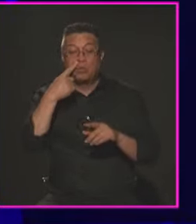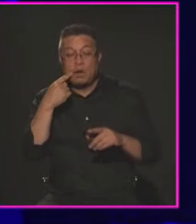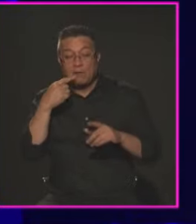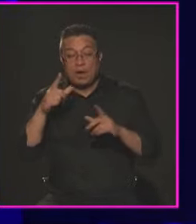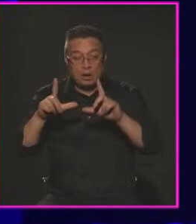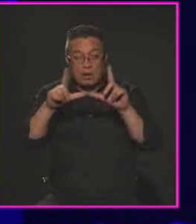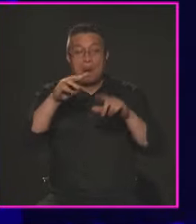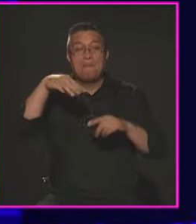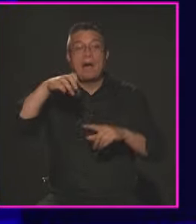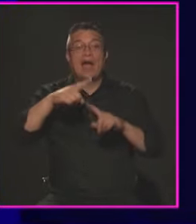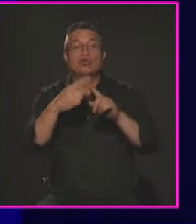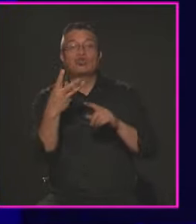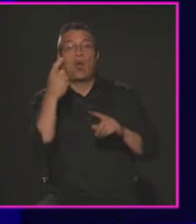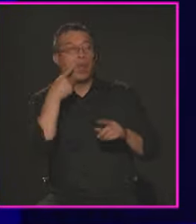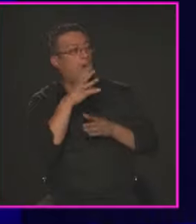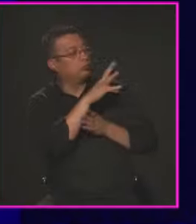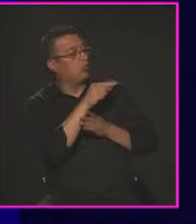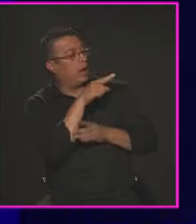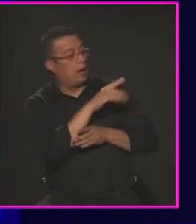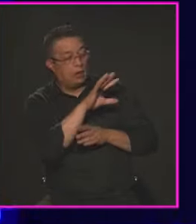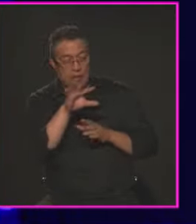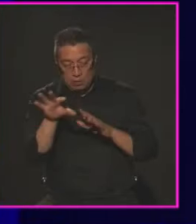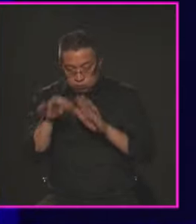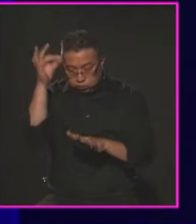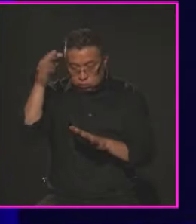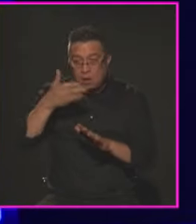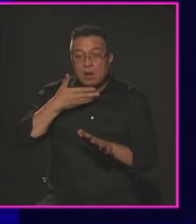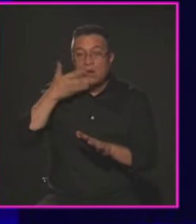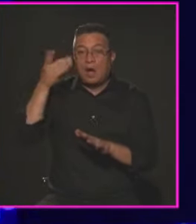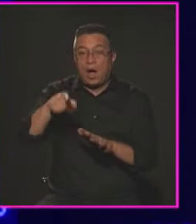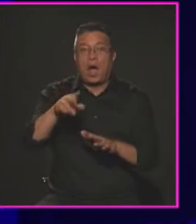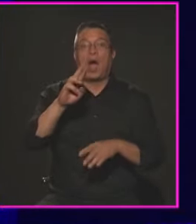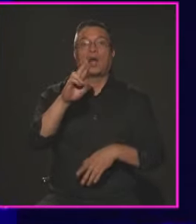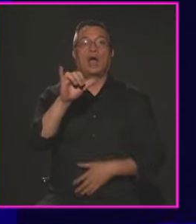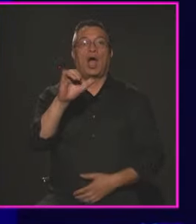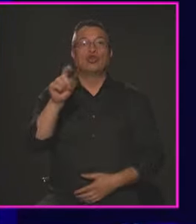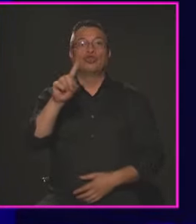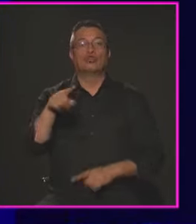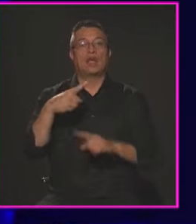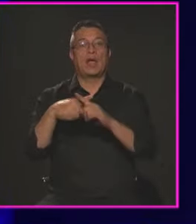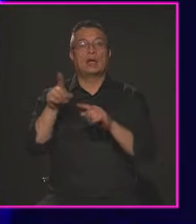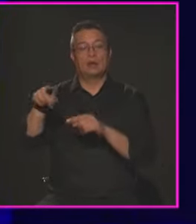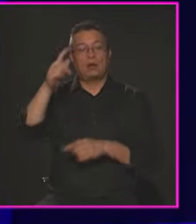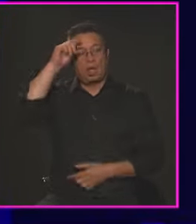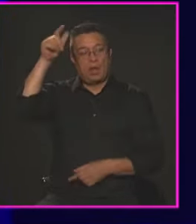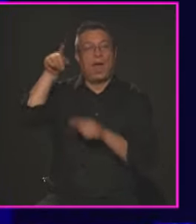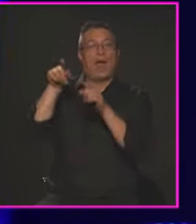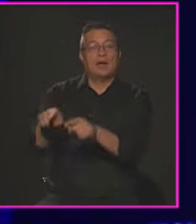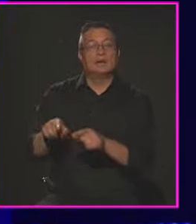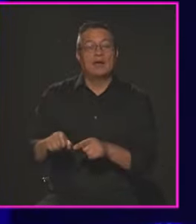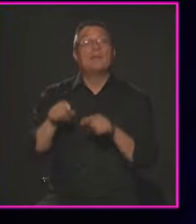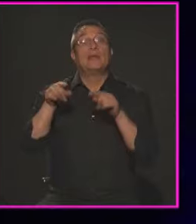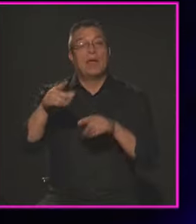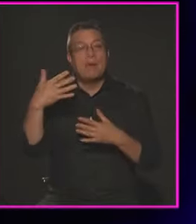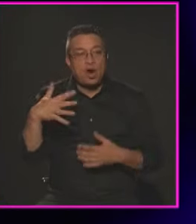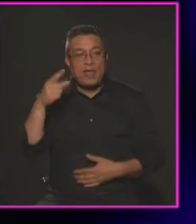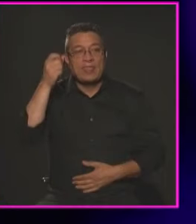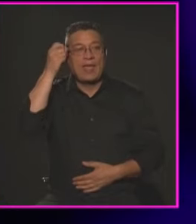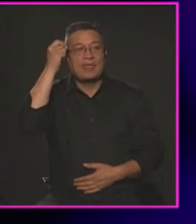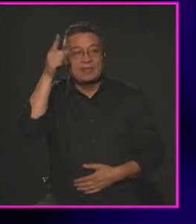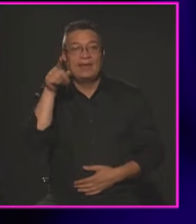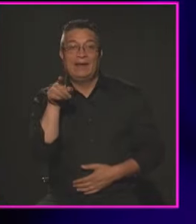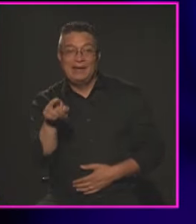he discovered what would become the X-rays later. So this is very important to understand, and it's also important to understand that relativity and